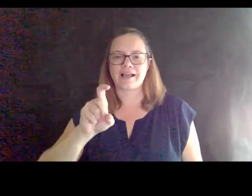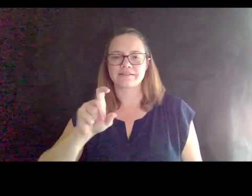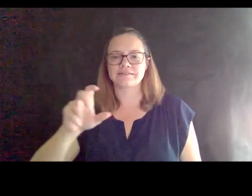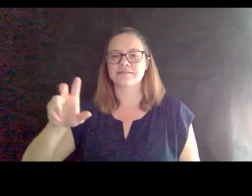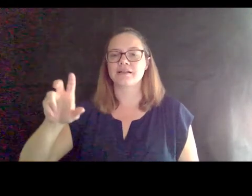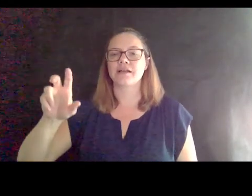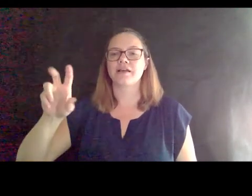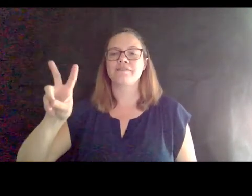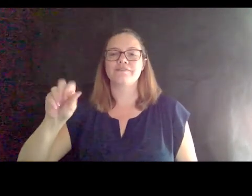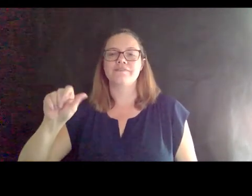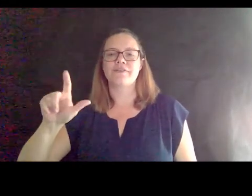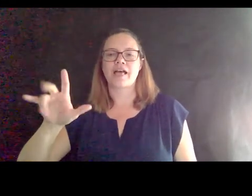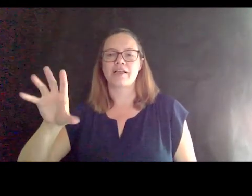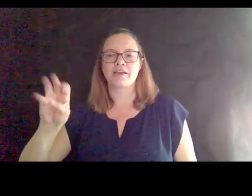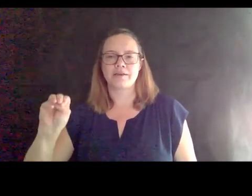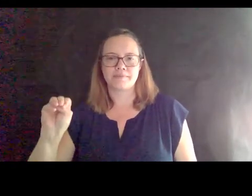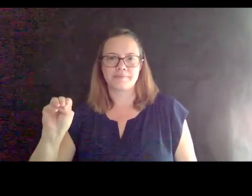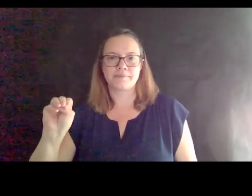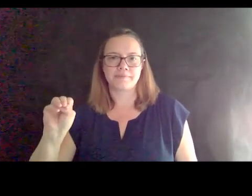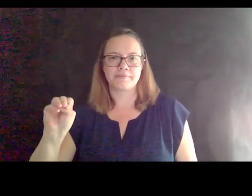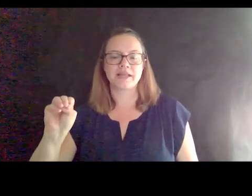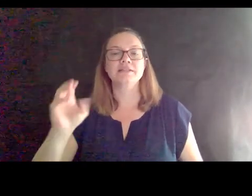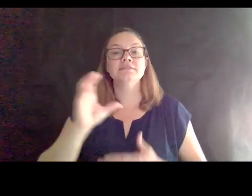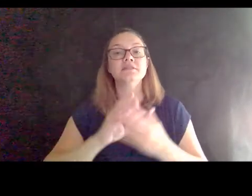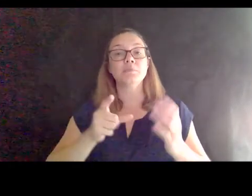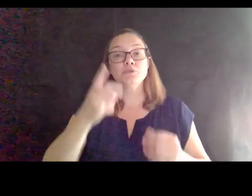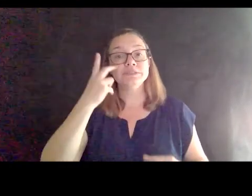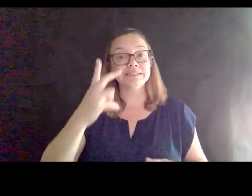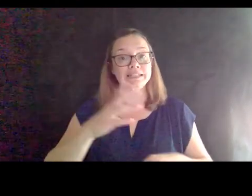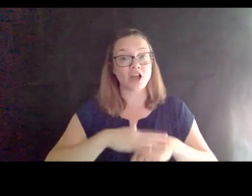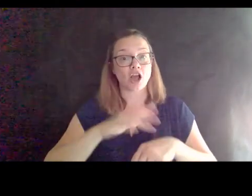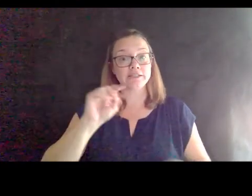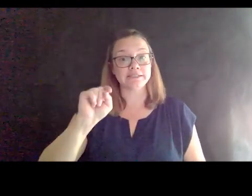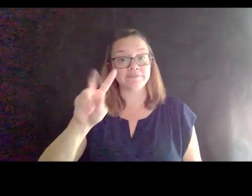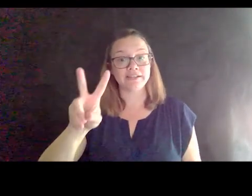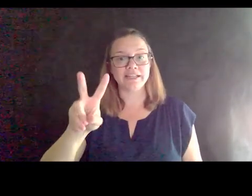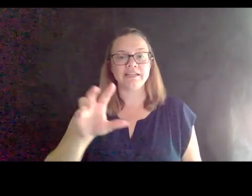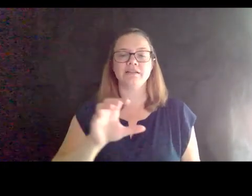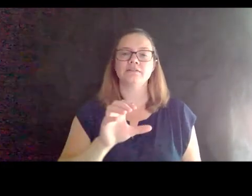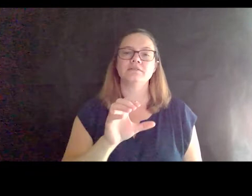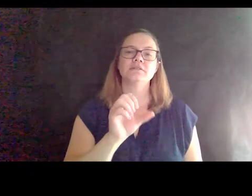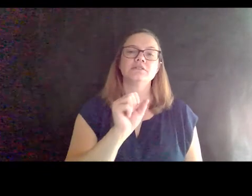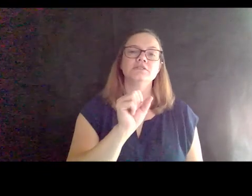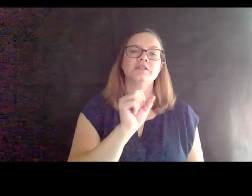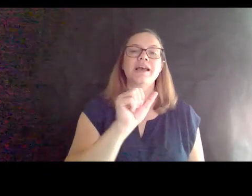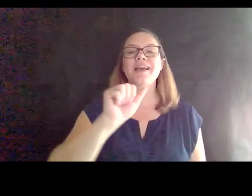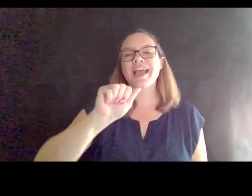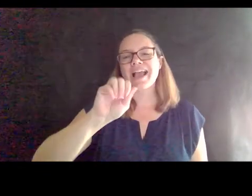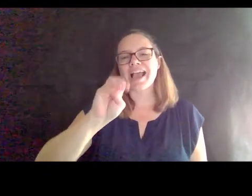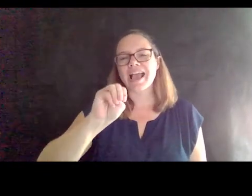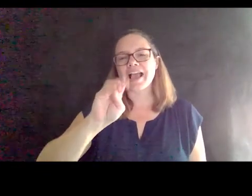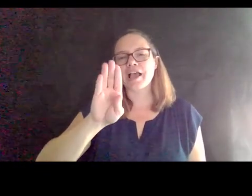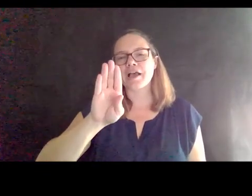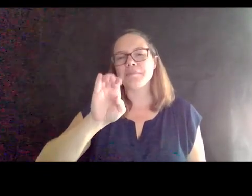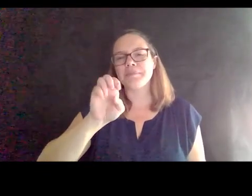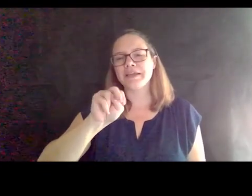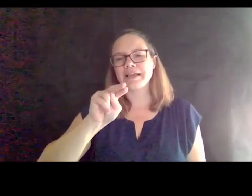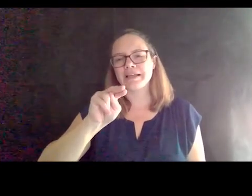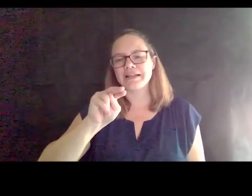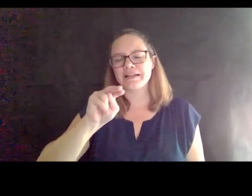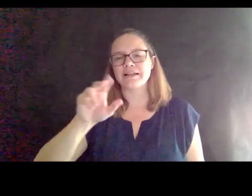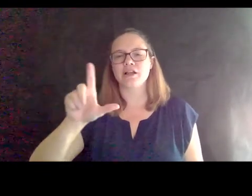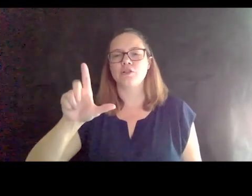Some of the things that you see on TV, some of the more brand names, Sonata or Ambien or